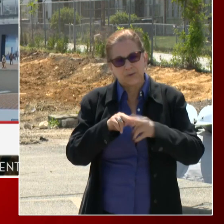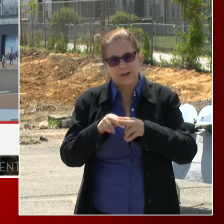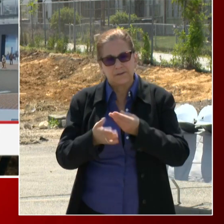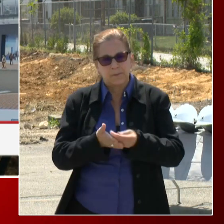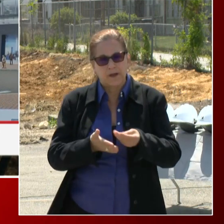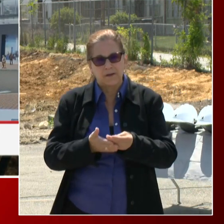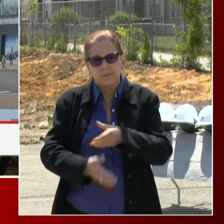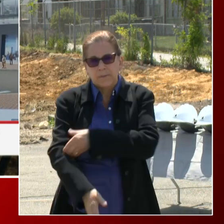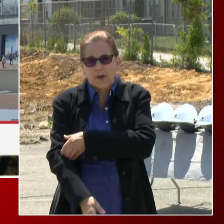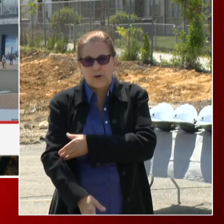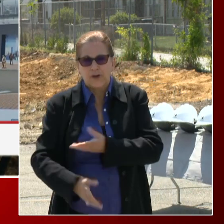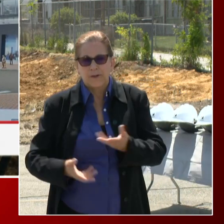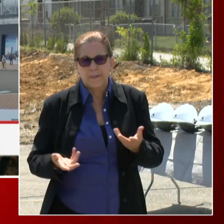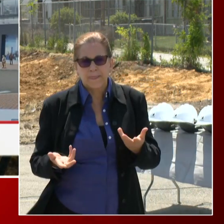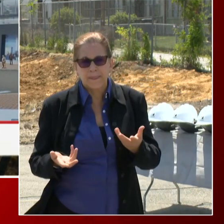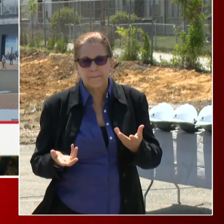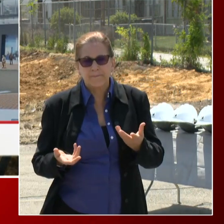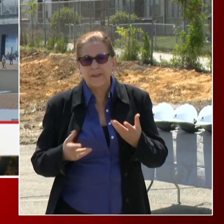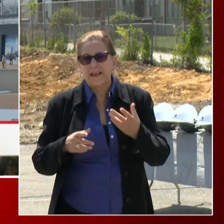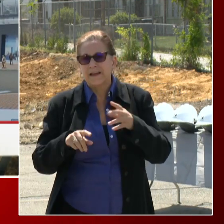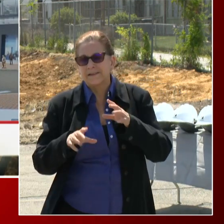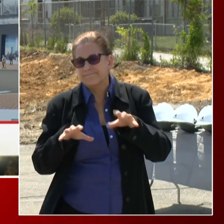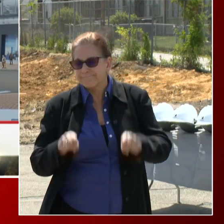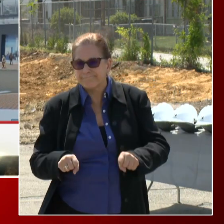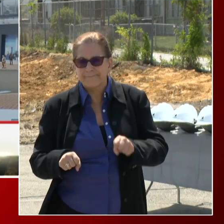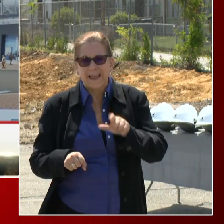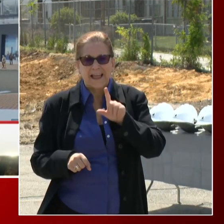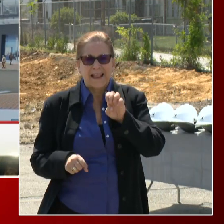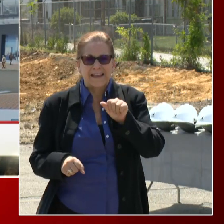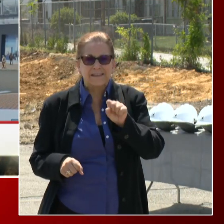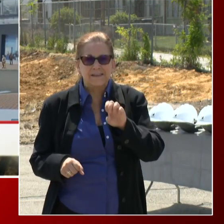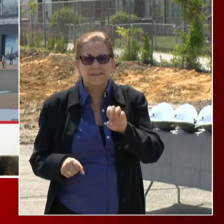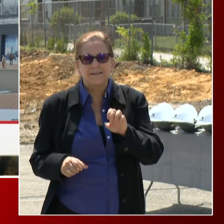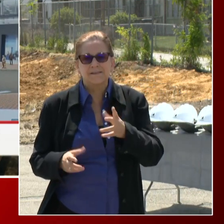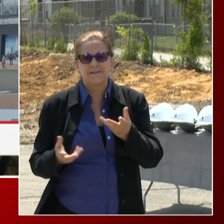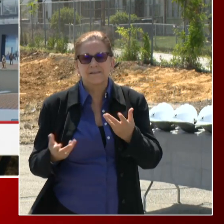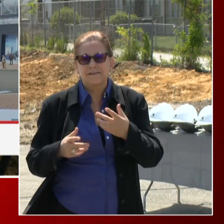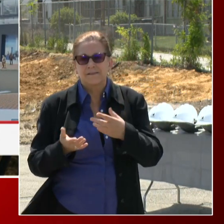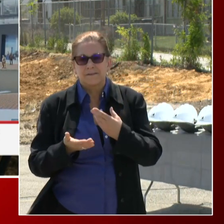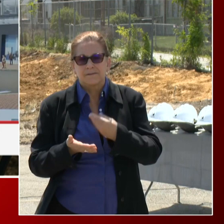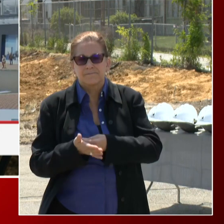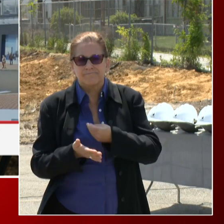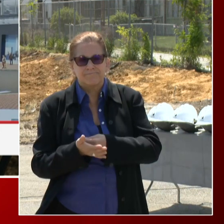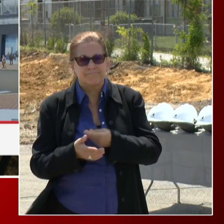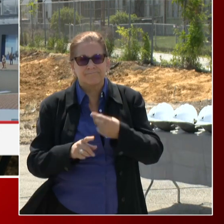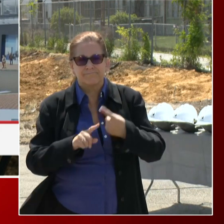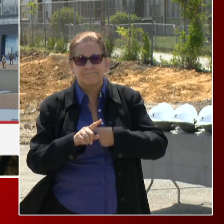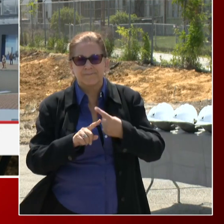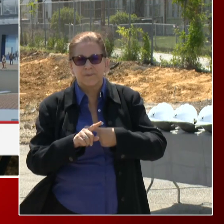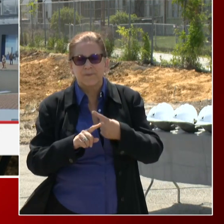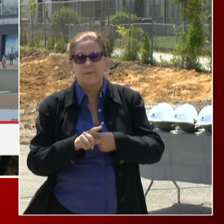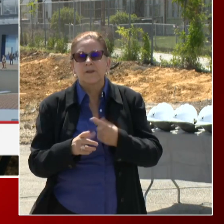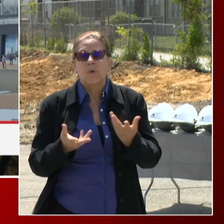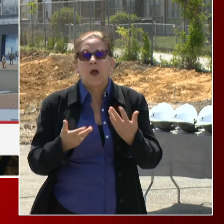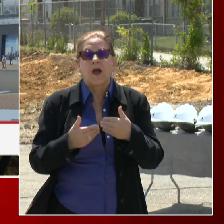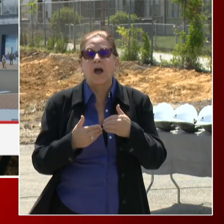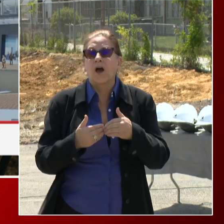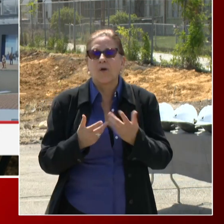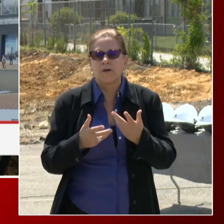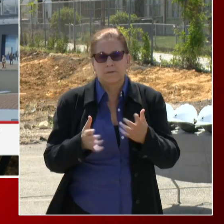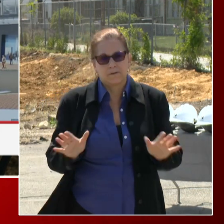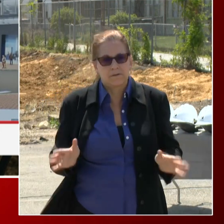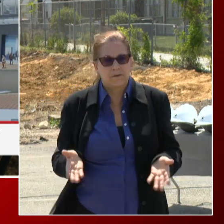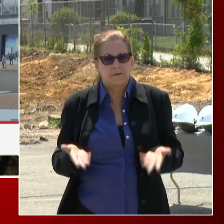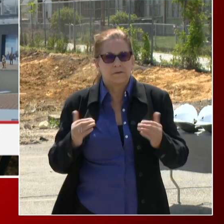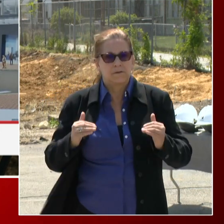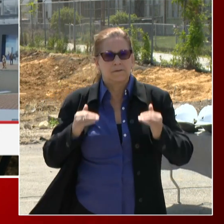power, we're talking about the leasing that the district government does in order to make sure that we create more economic vibrancy in